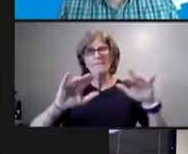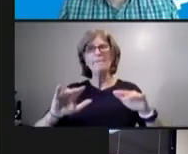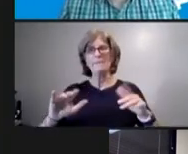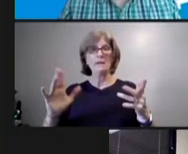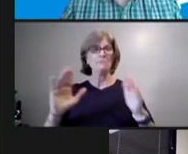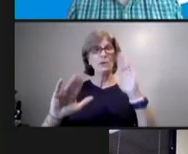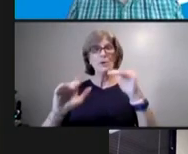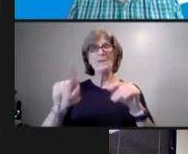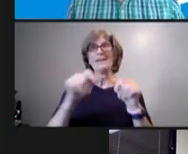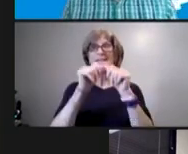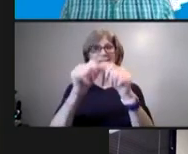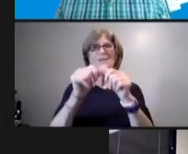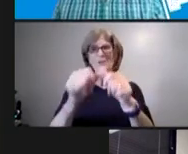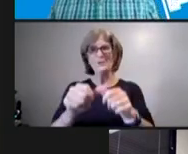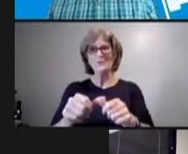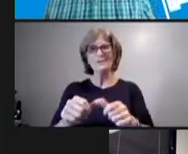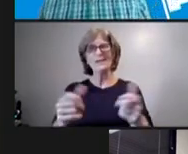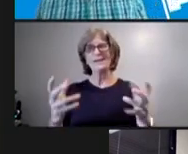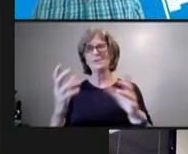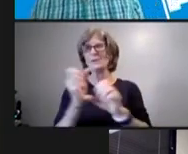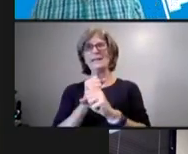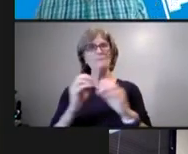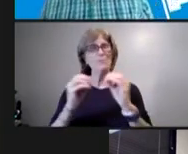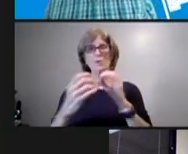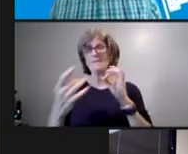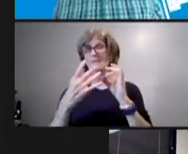we get a lot more feedback.